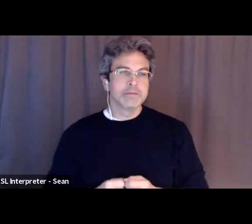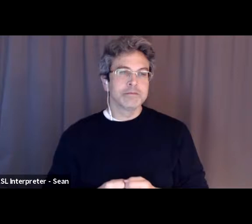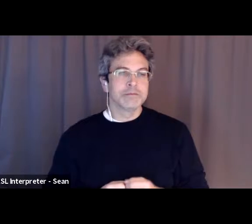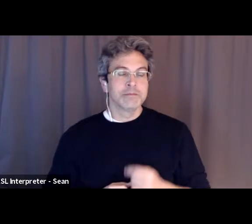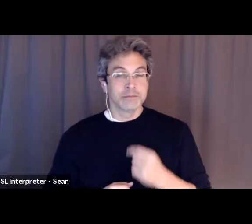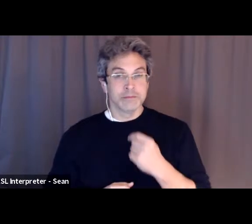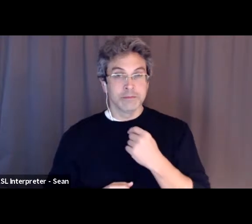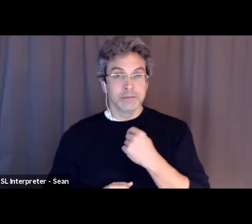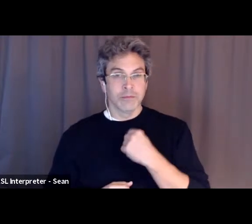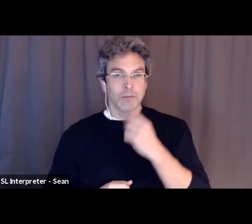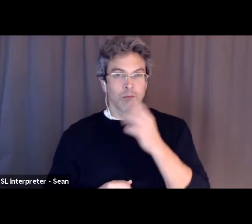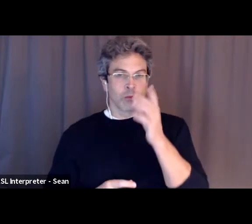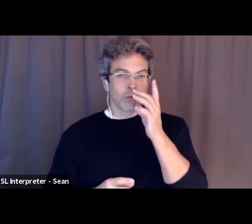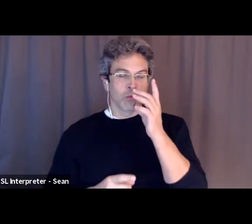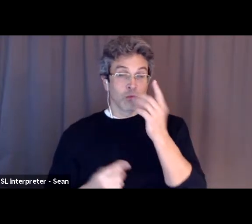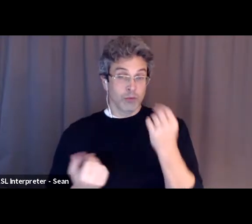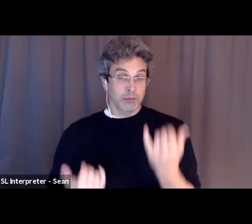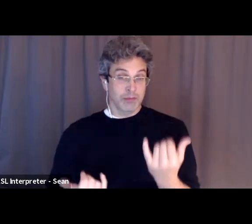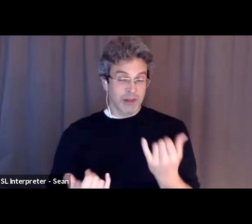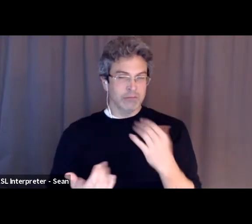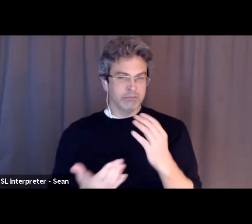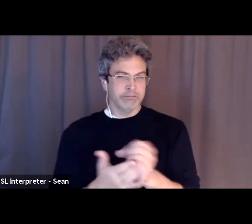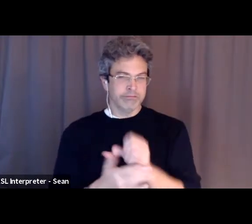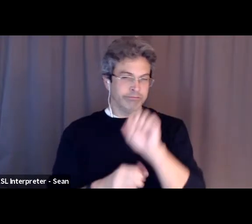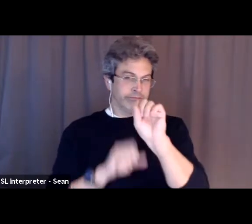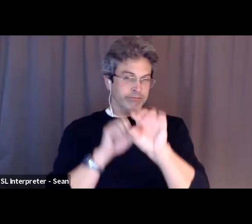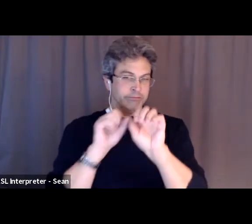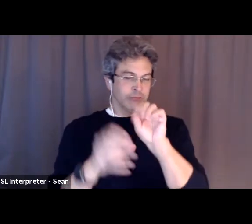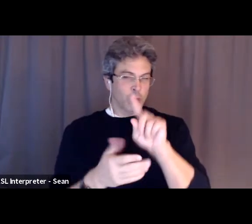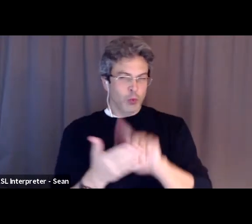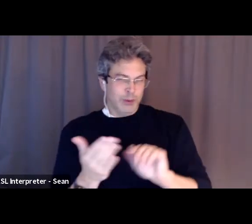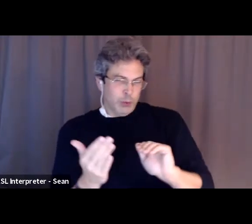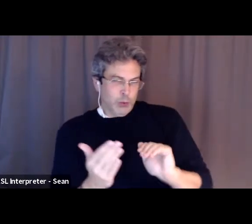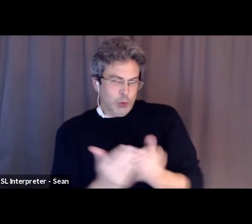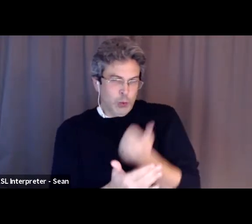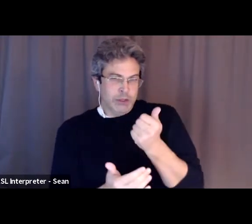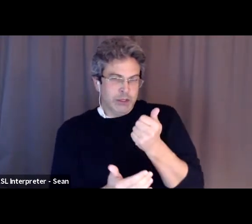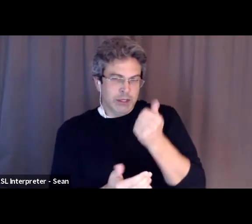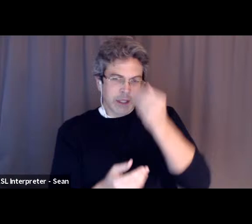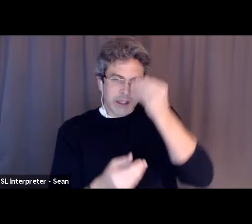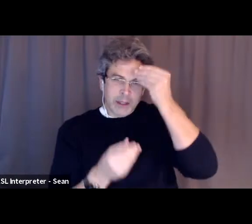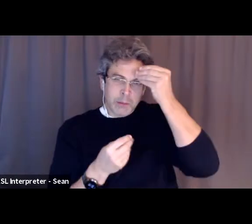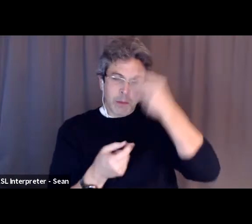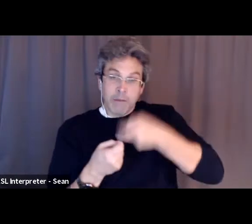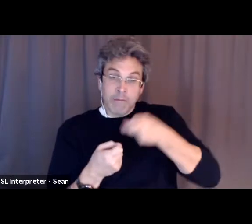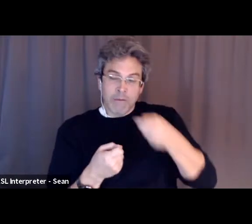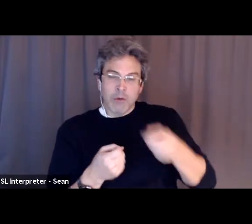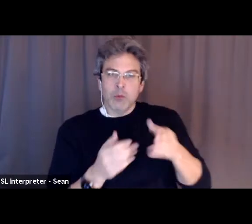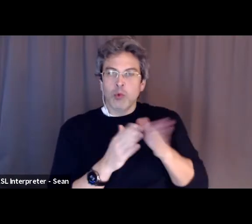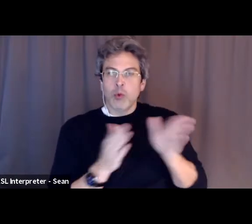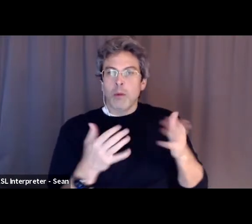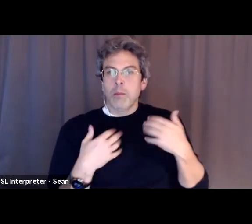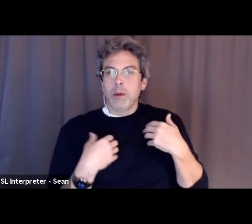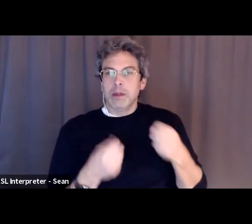providing you with the most accurate information based on the research of Toronto Public Health that I